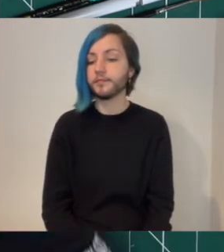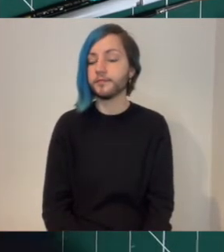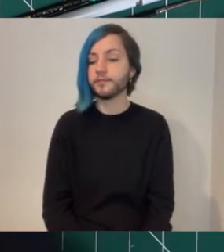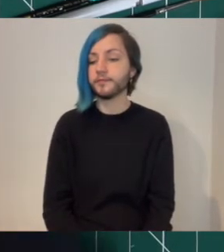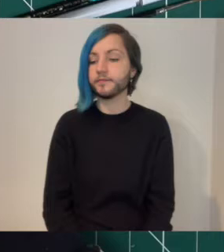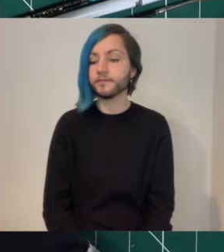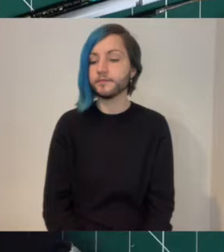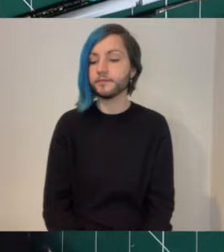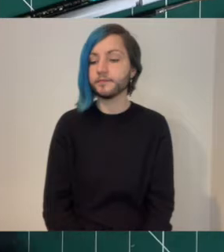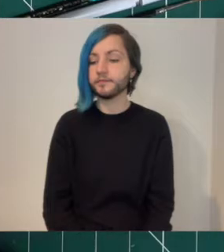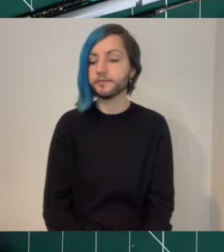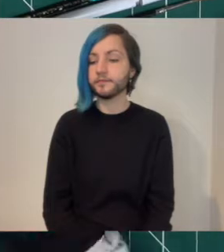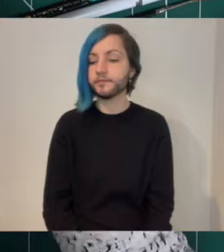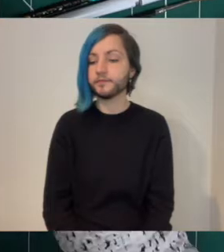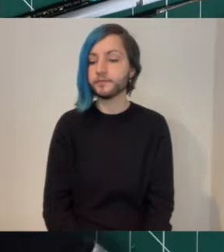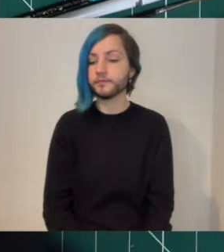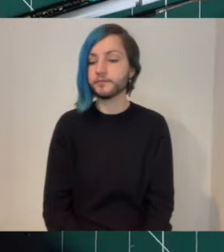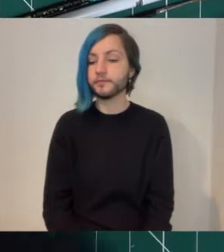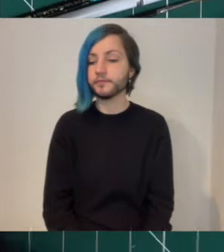draw it out again.